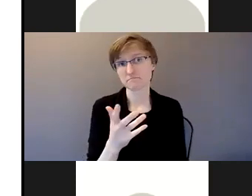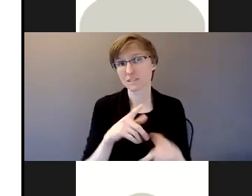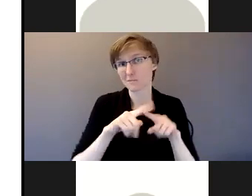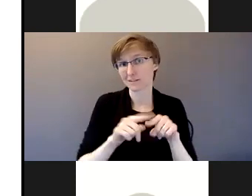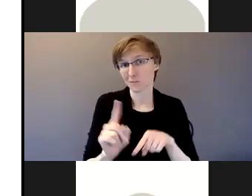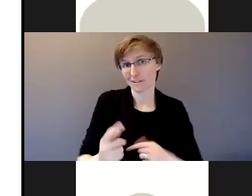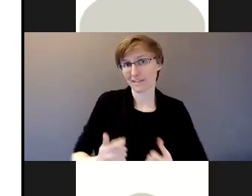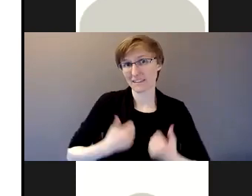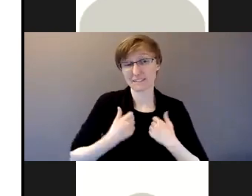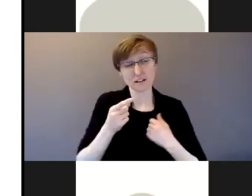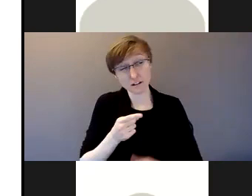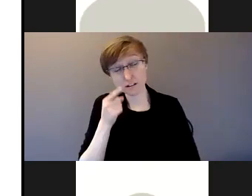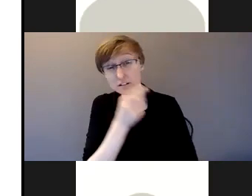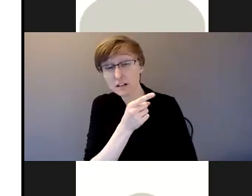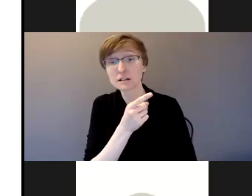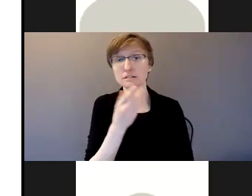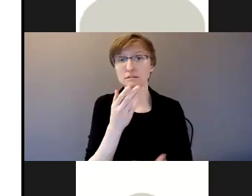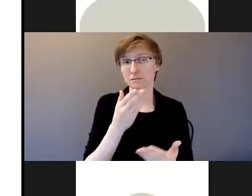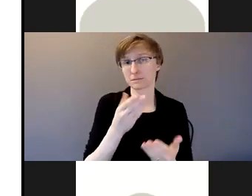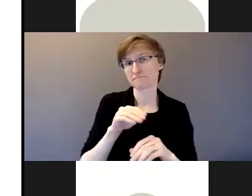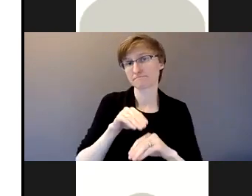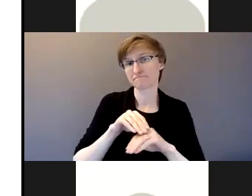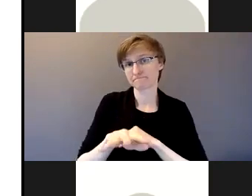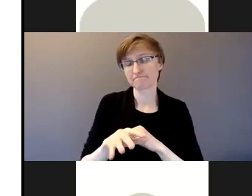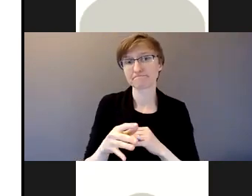affect the cost. So always keep that in mind.